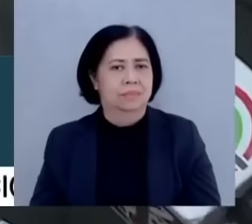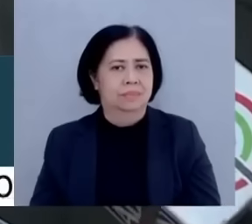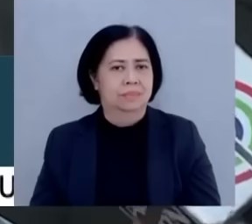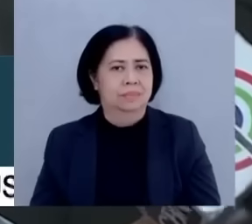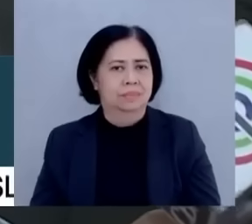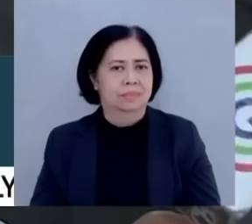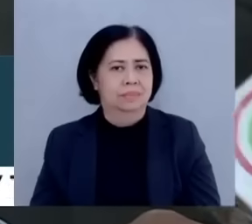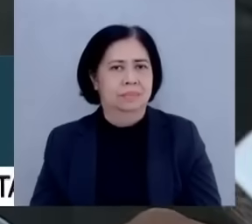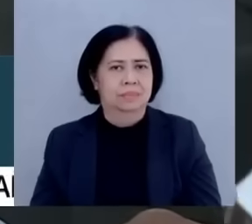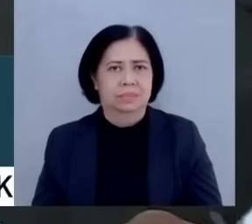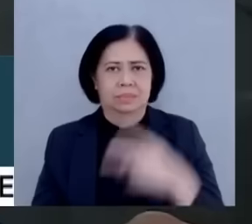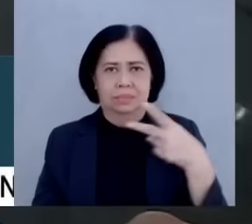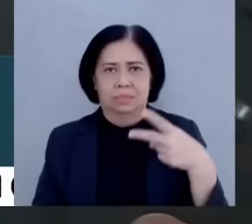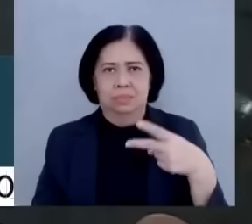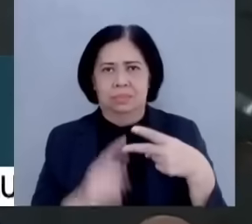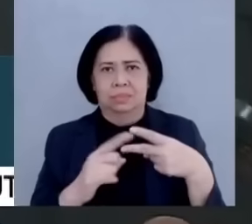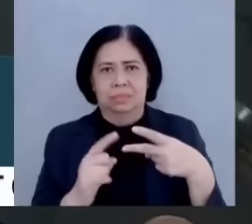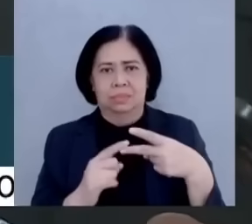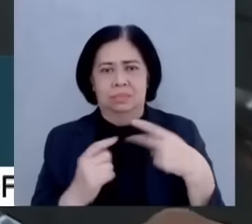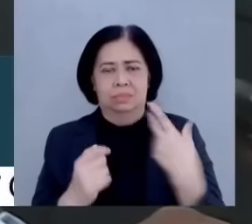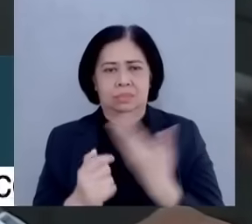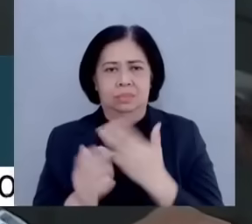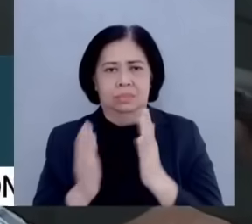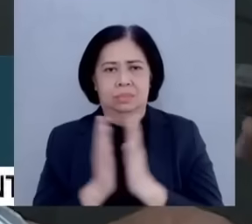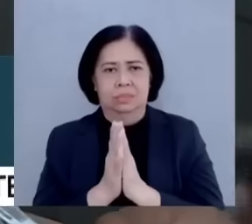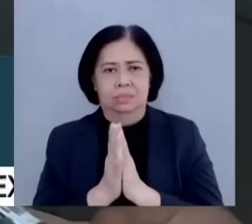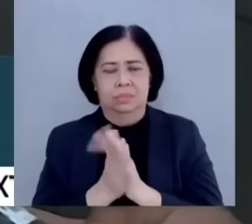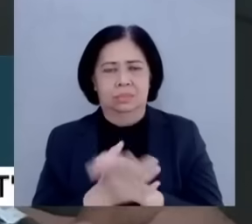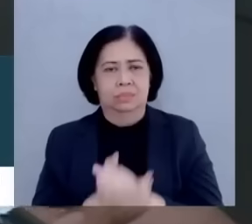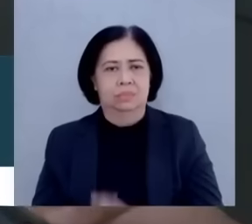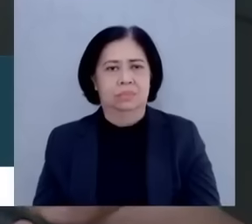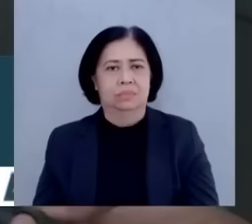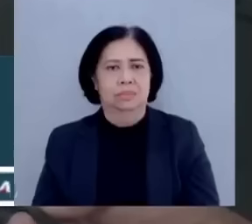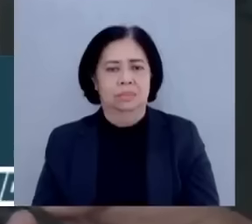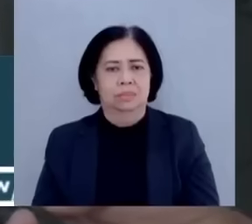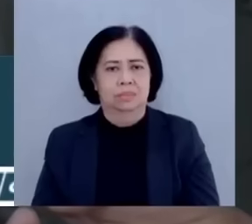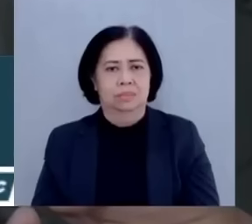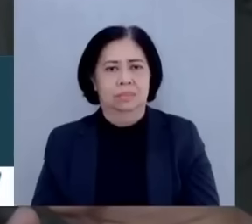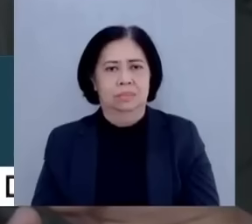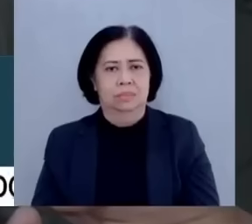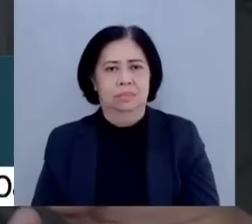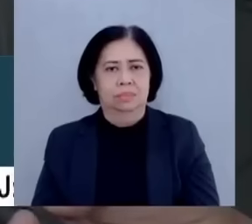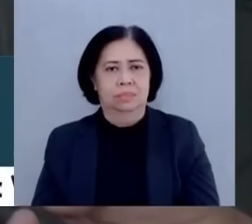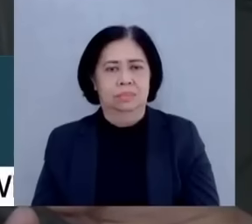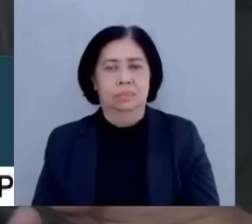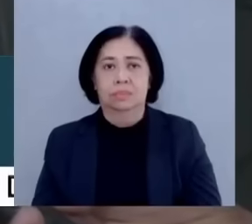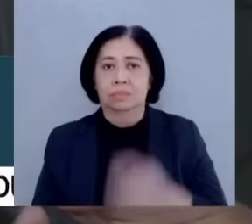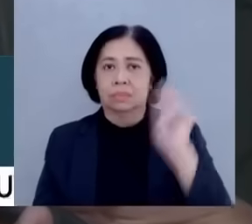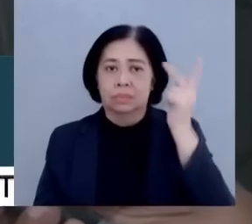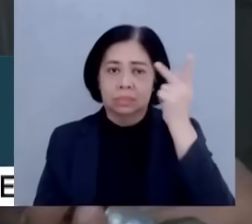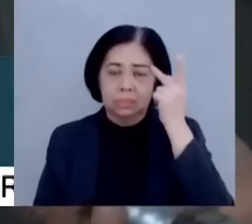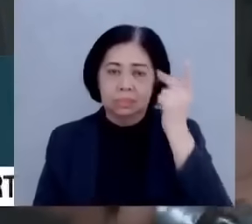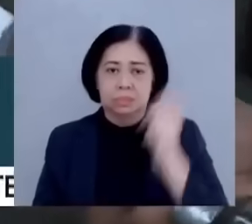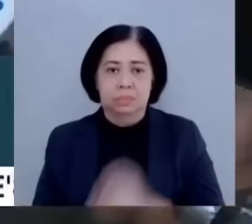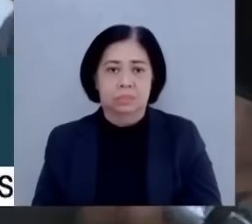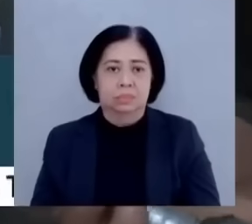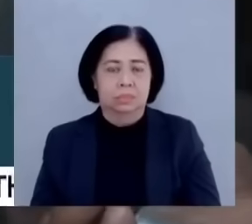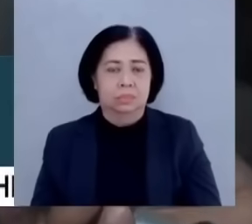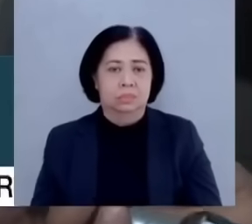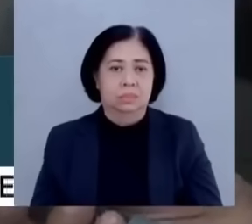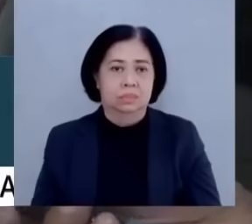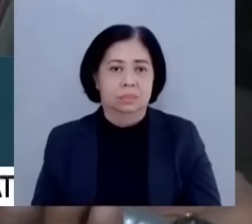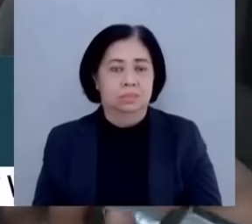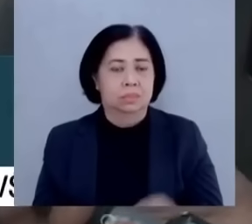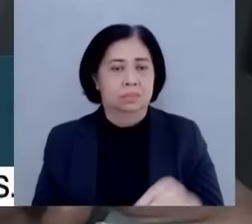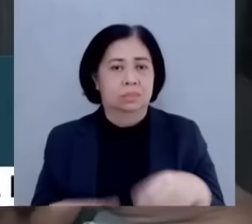dalawa lang naman hinihingi natin. Diba? As politicians, ibigay natin